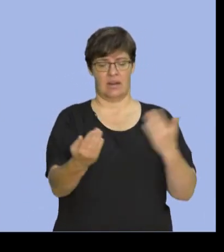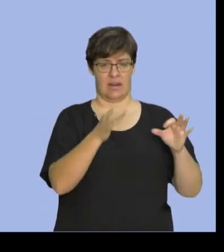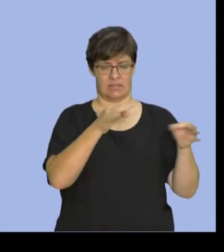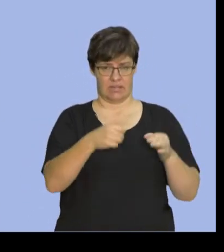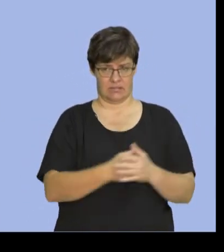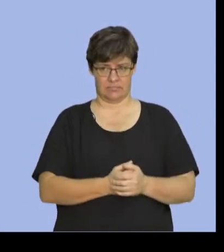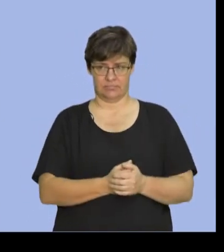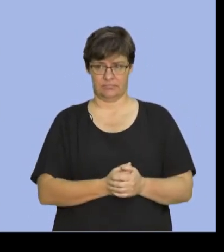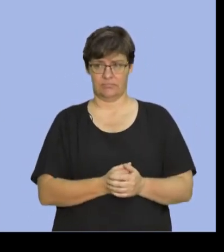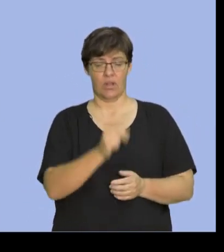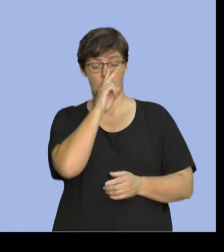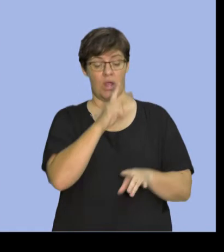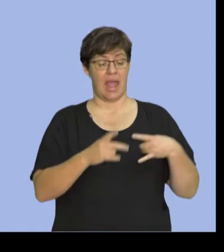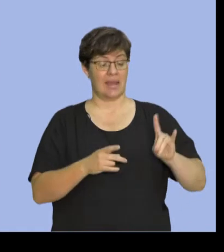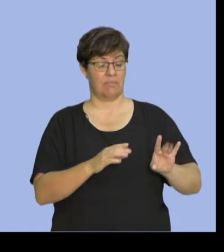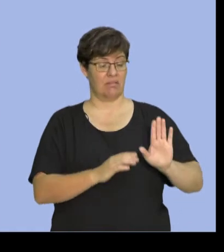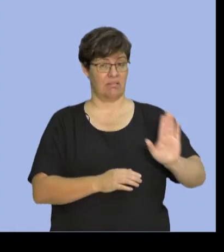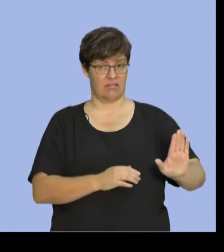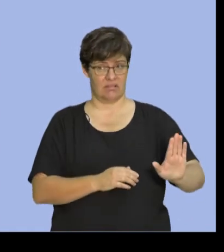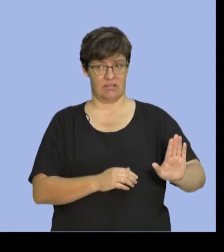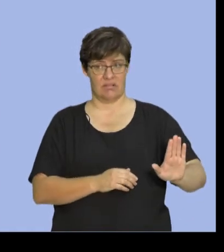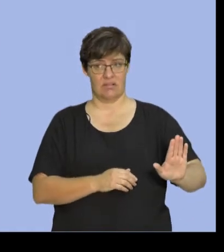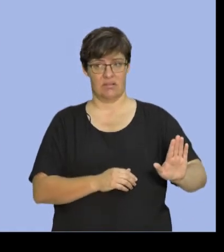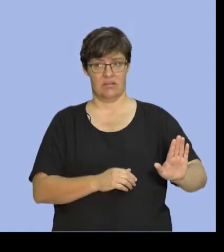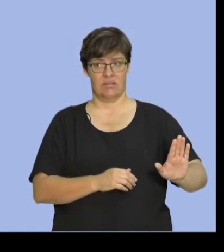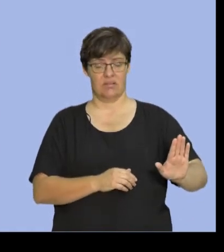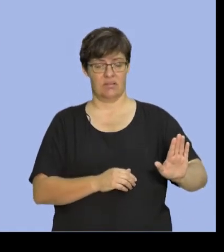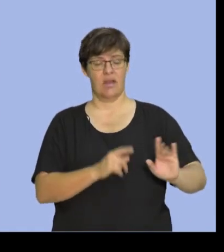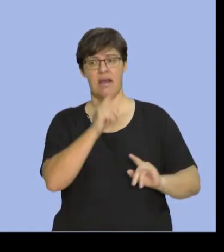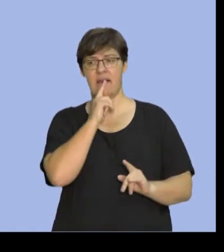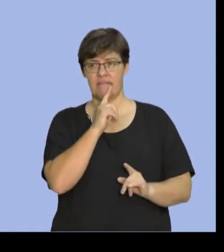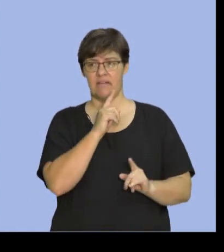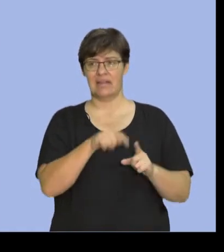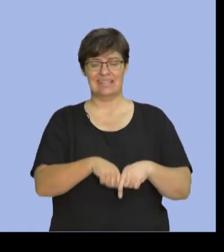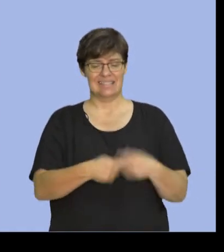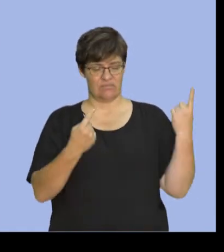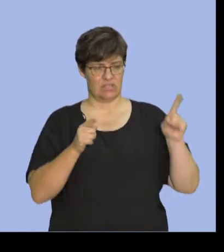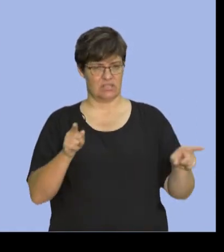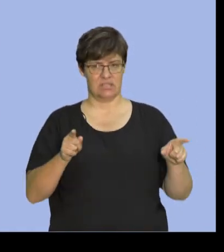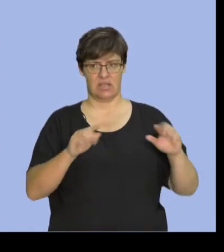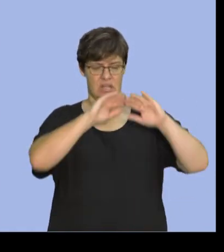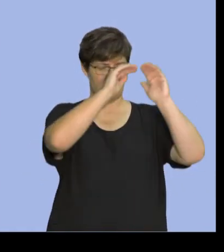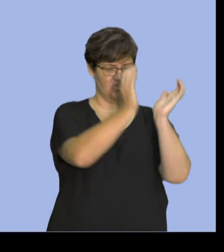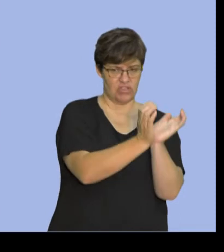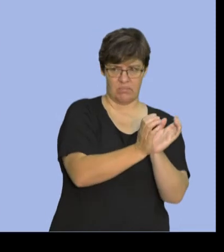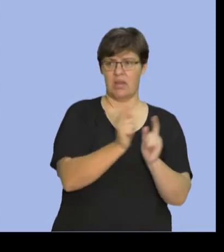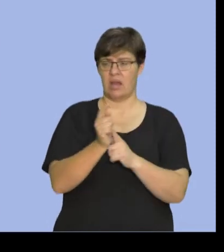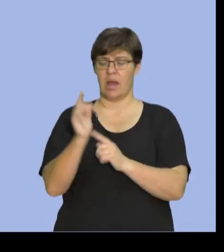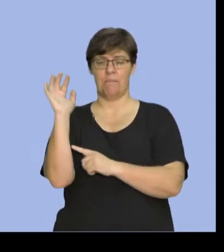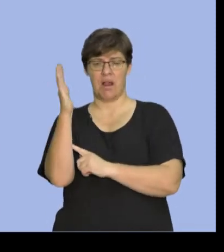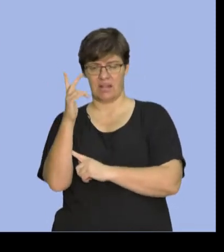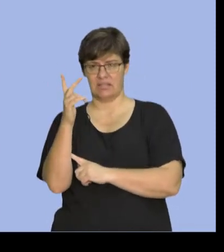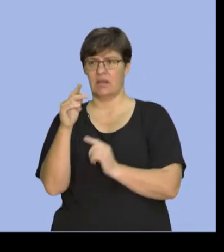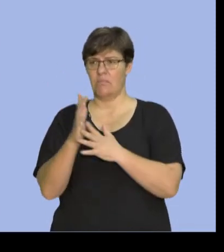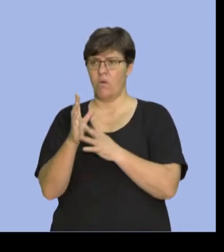when we look at an animal cell, we can clearly see that there's a significant difference in their shape. Plant cells tend to have